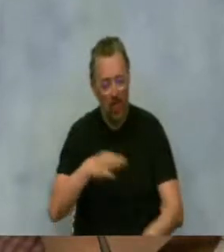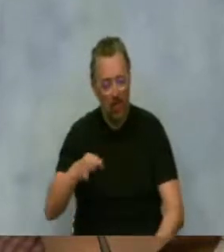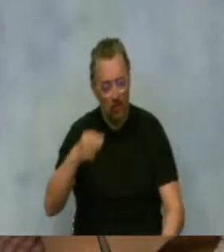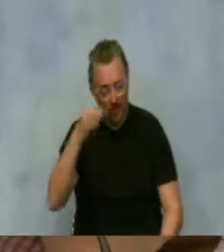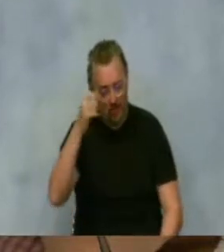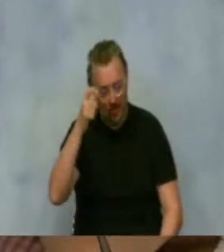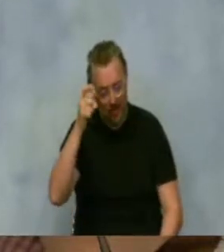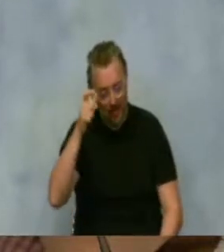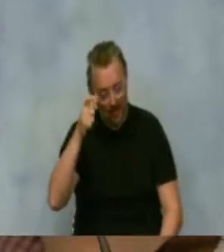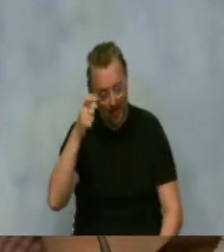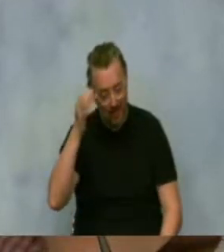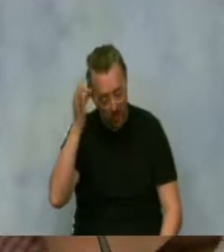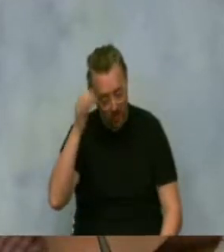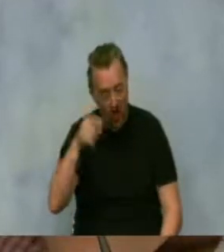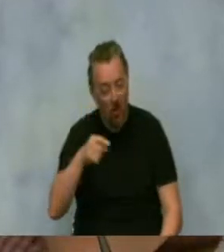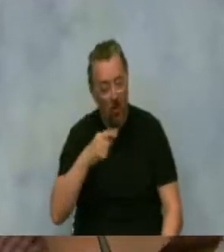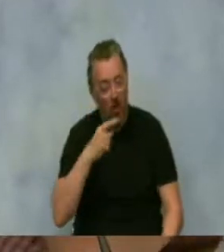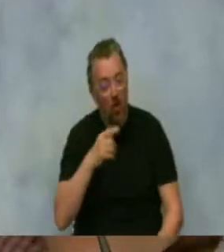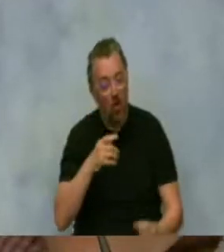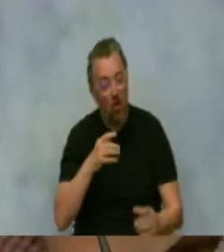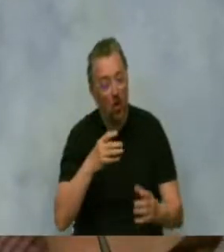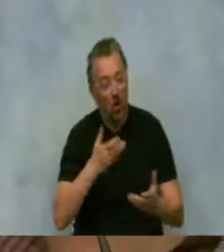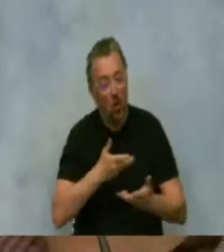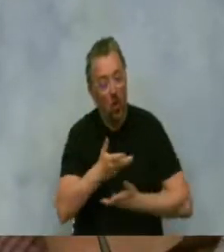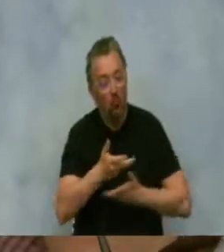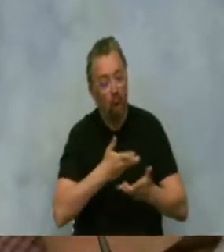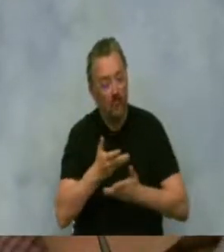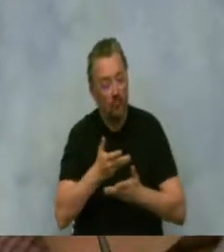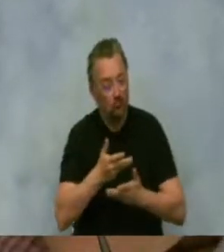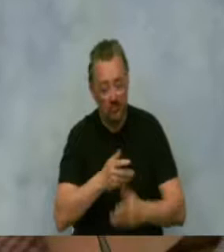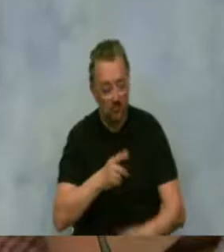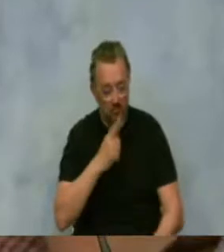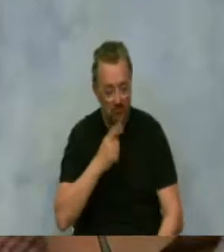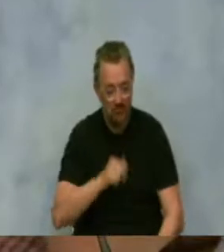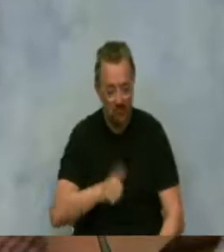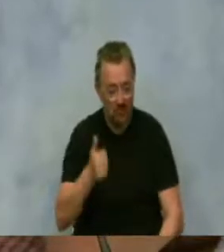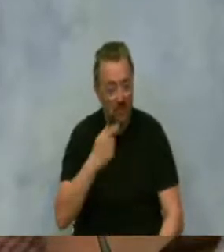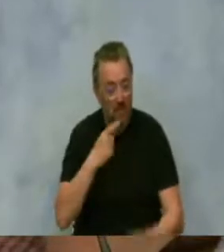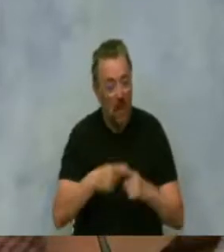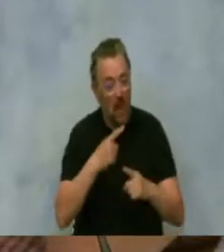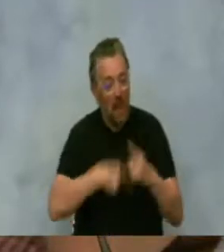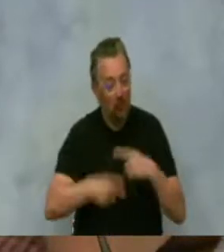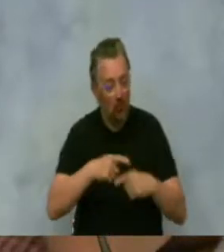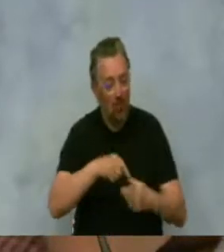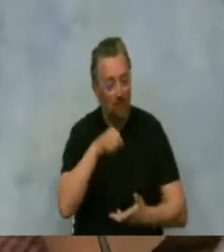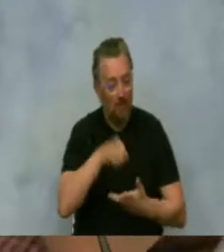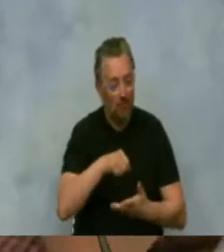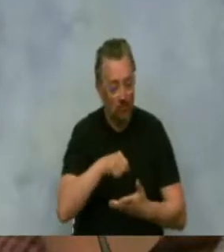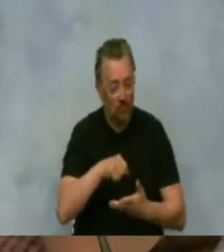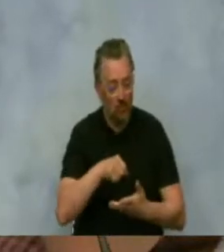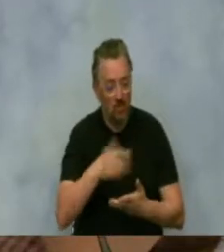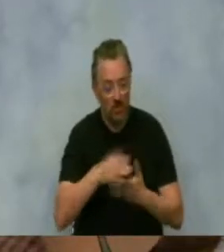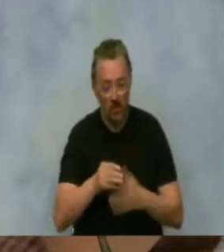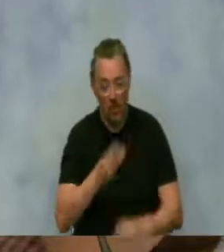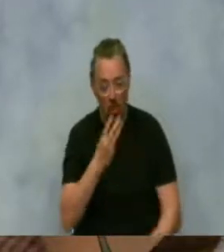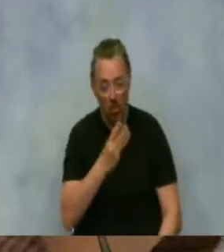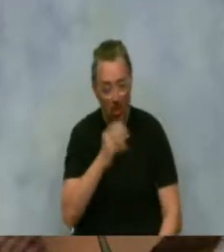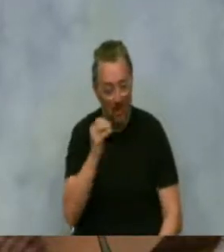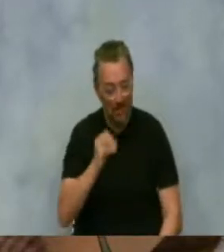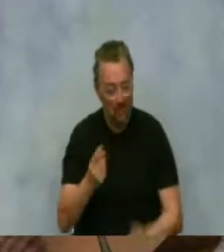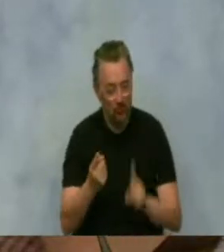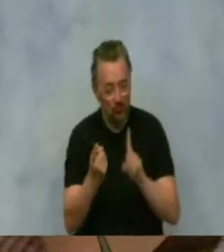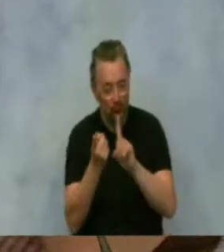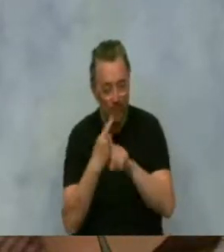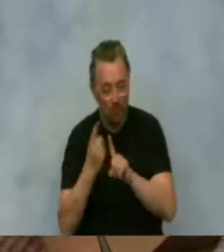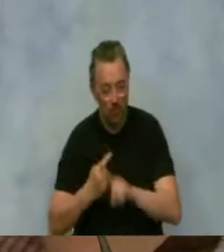communication for consultation hasn't been very good. It was highlighted last year with the budget, which got a 3% response to